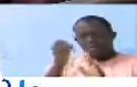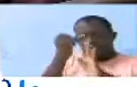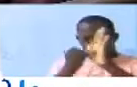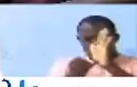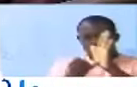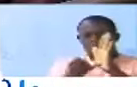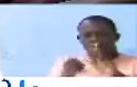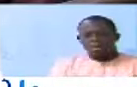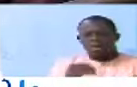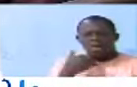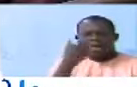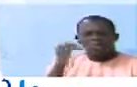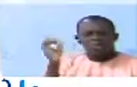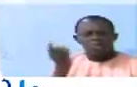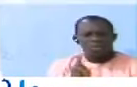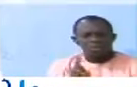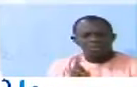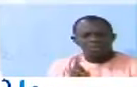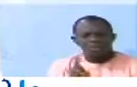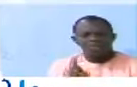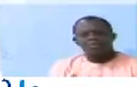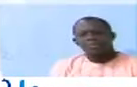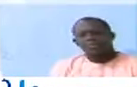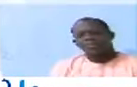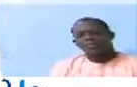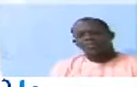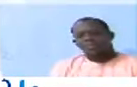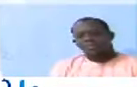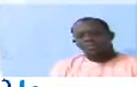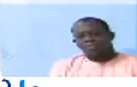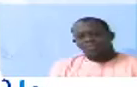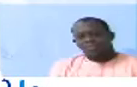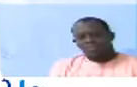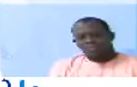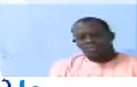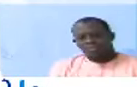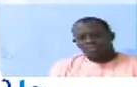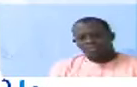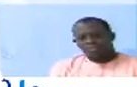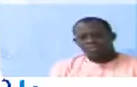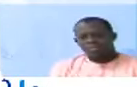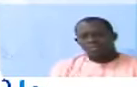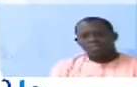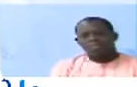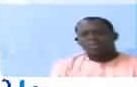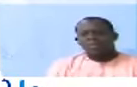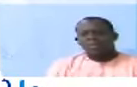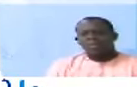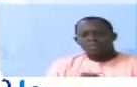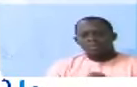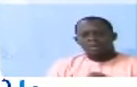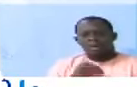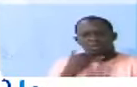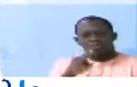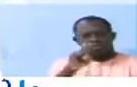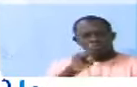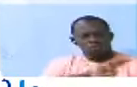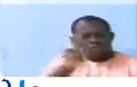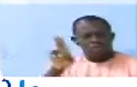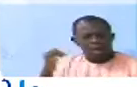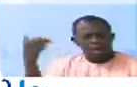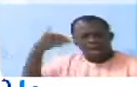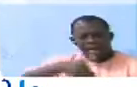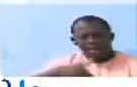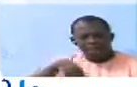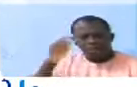issue. I asked him what? As he said, aren't you here for the